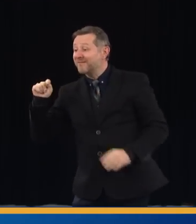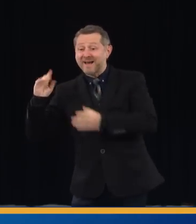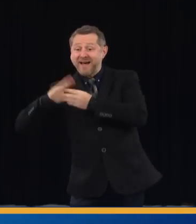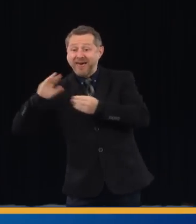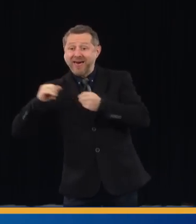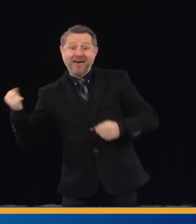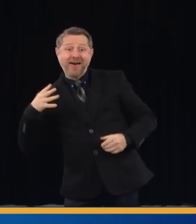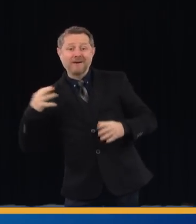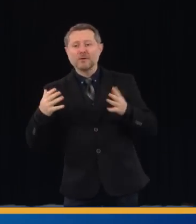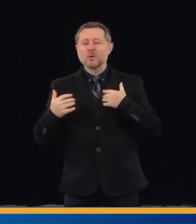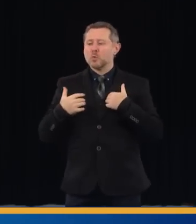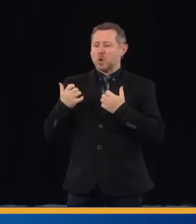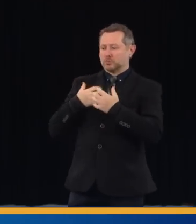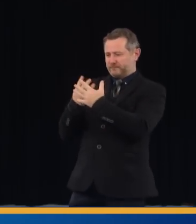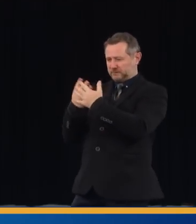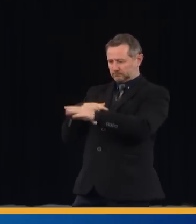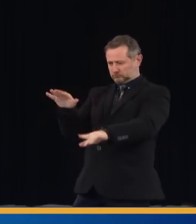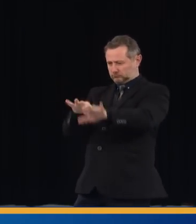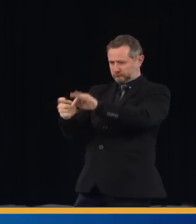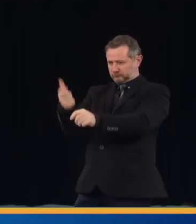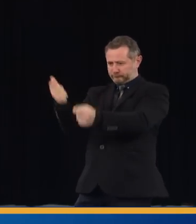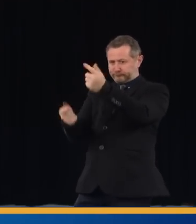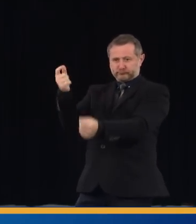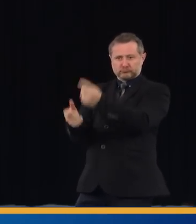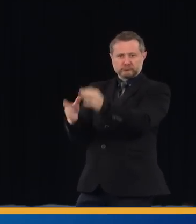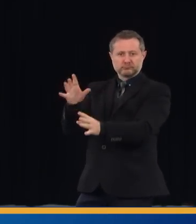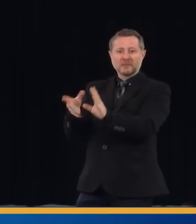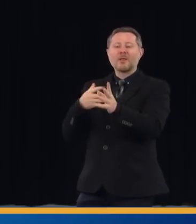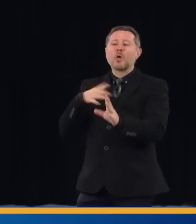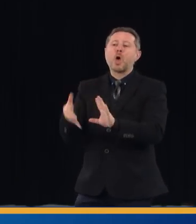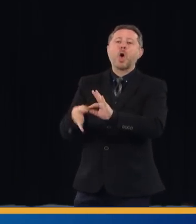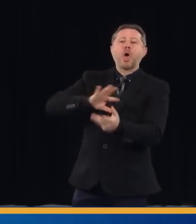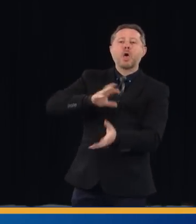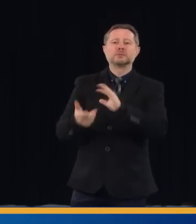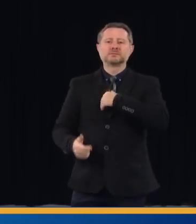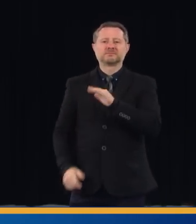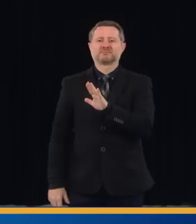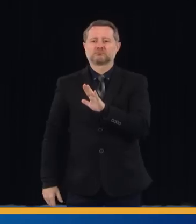you can interpret facts differently. Just give me the straight facts.